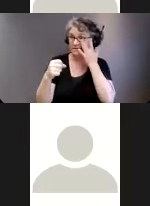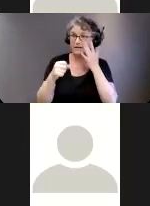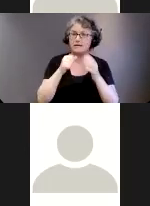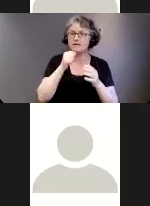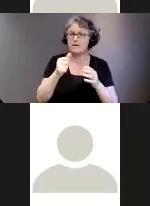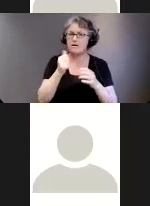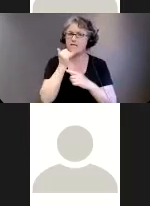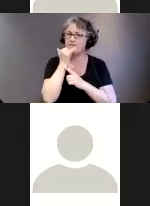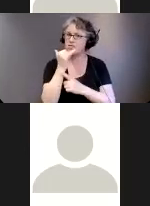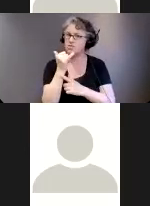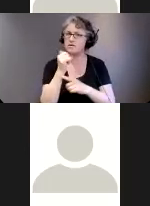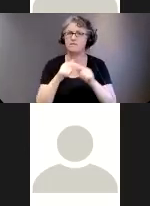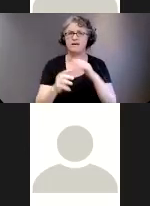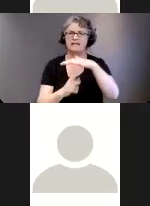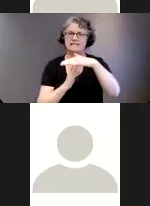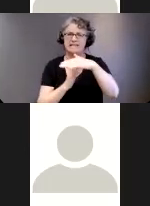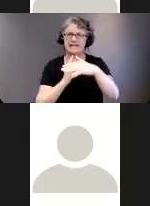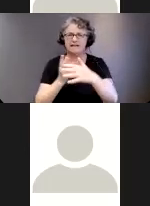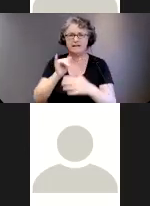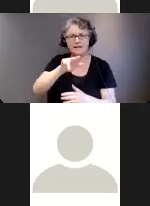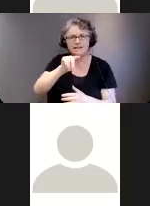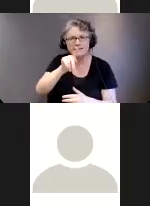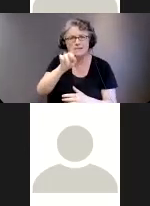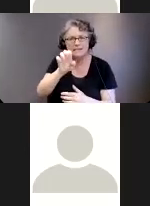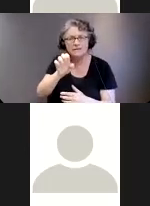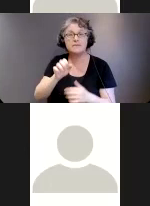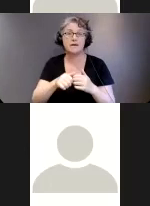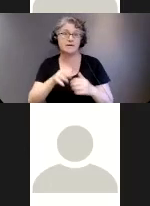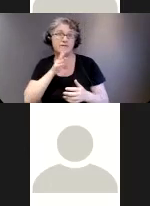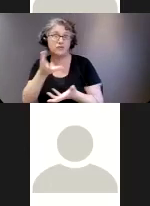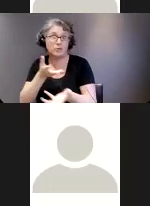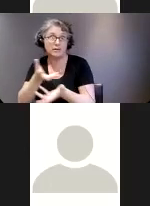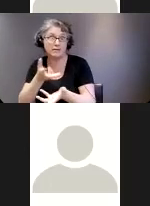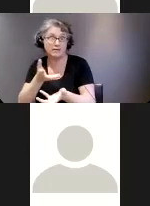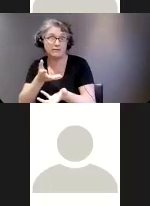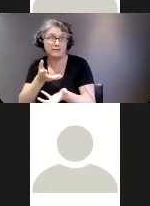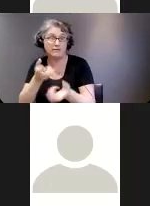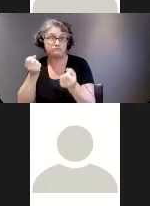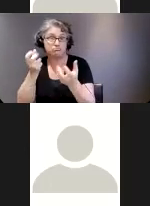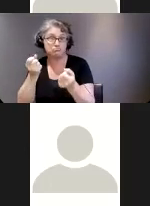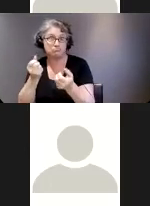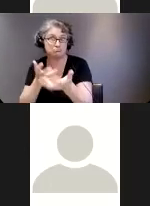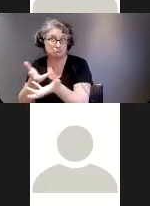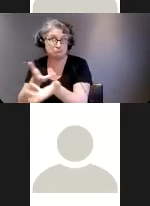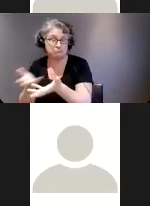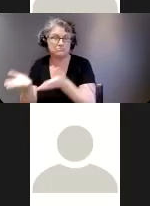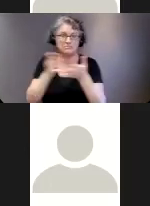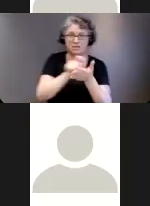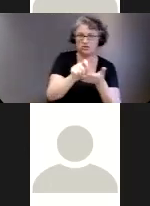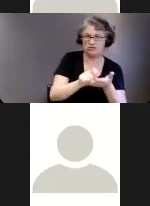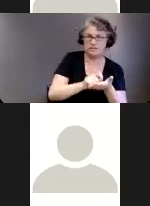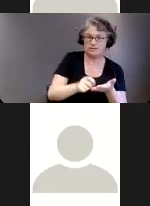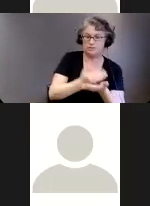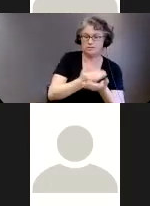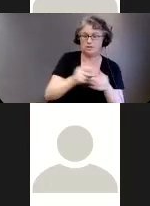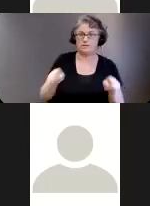the phone, but intake, yeah. So it might be different what we're doing verbally versus what we've included in our written resources, and including